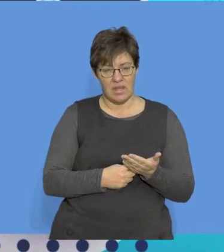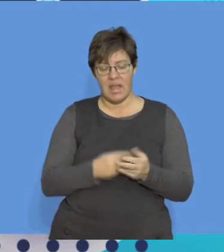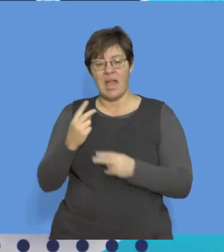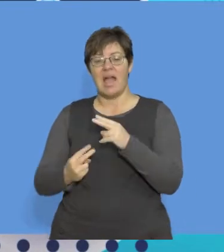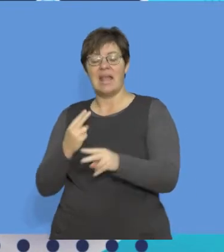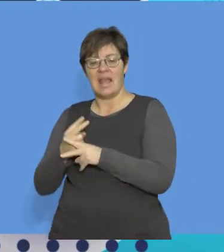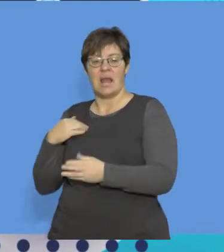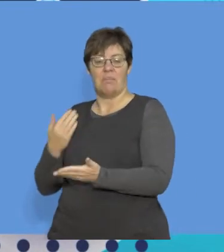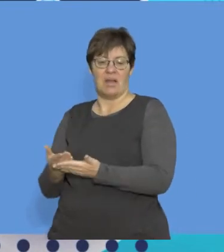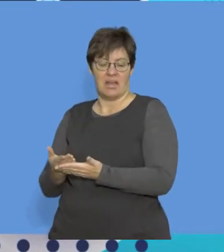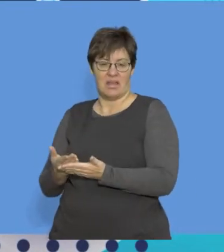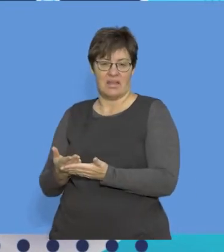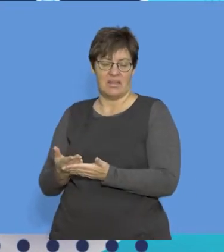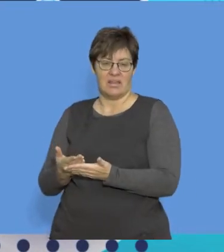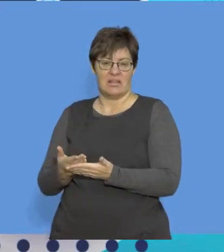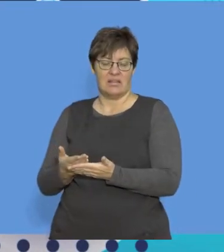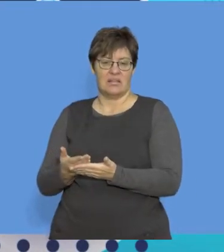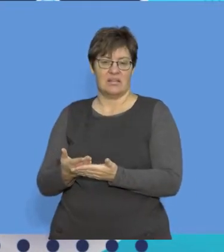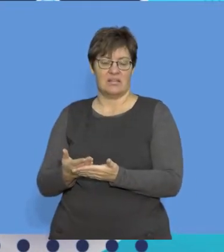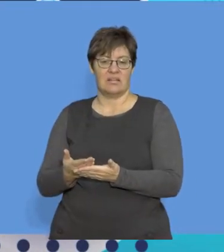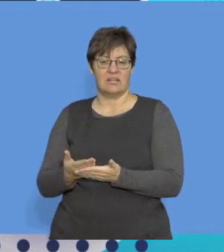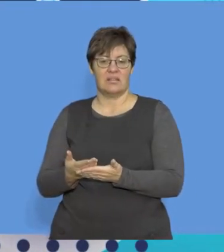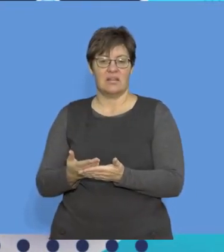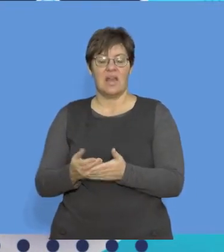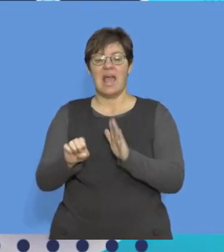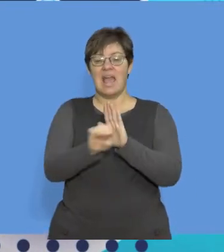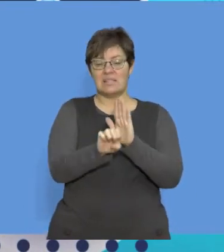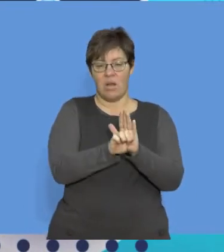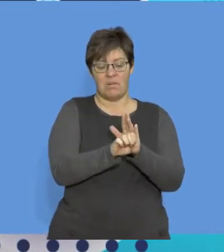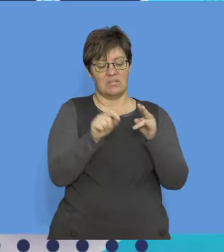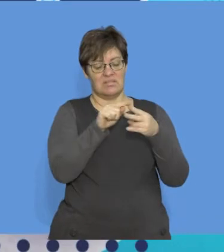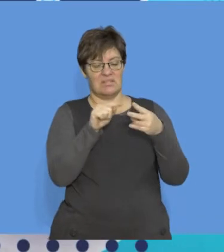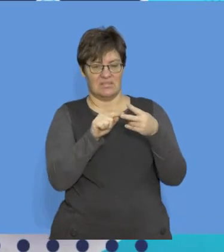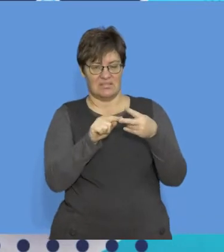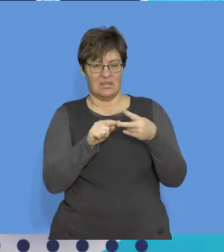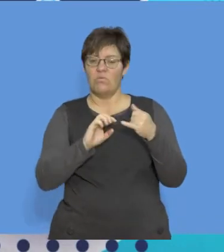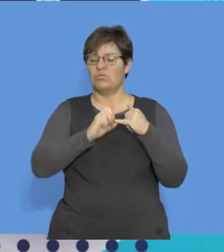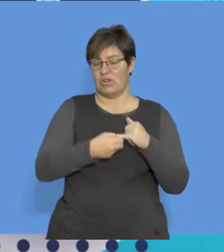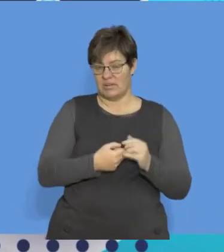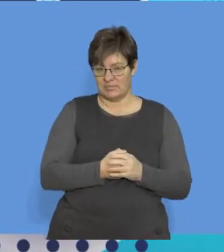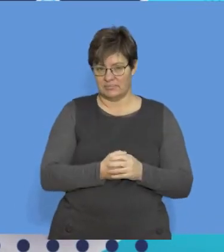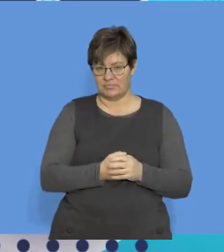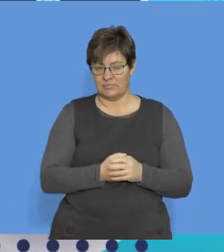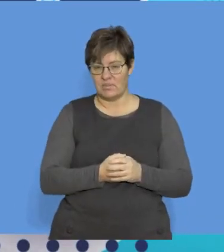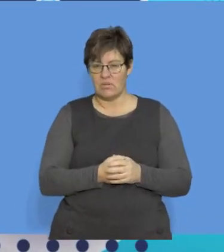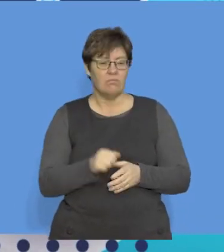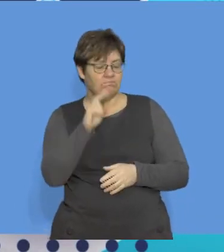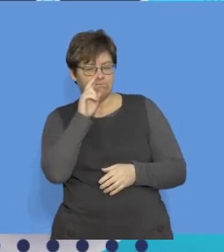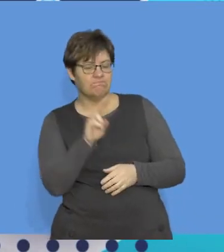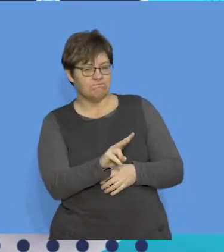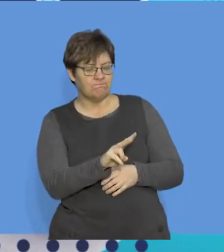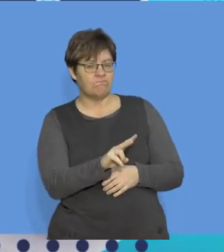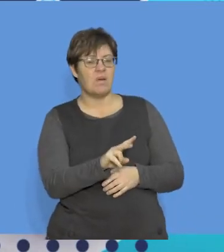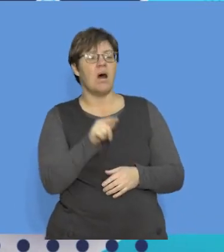it to one more or two rather examples that we're going to try and look at just to see exactly